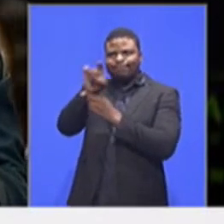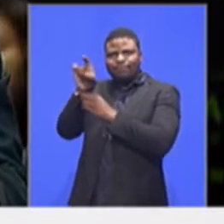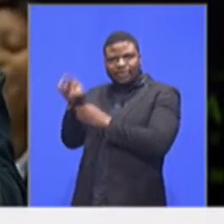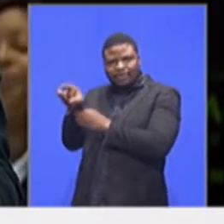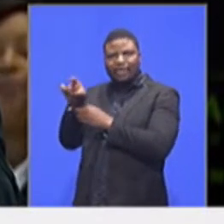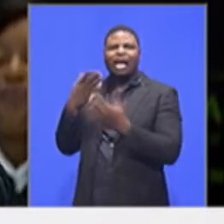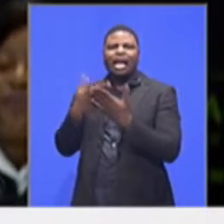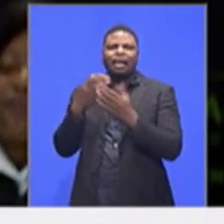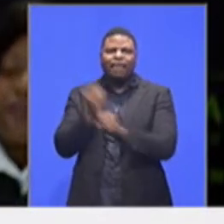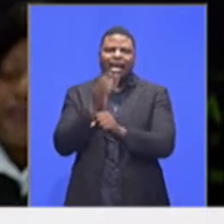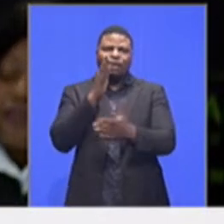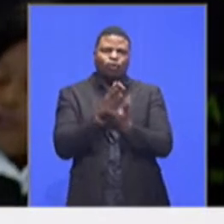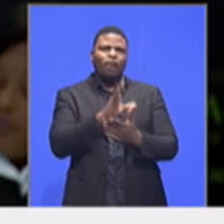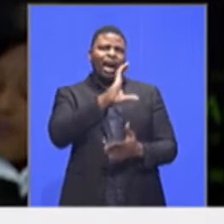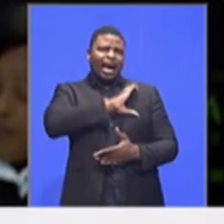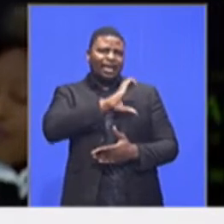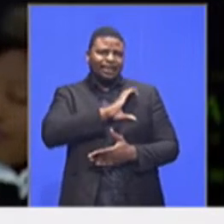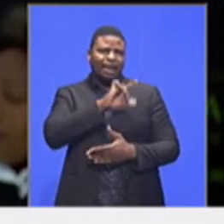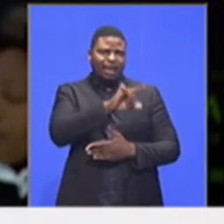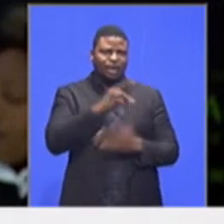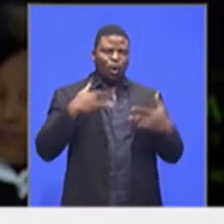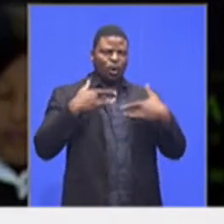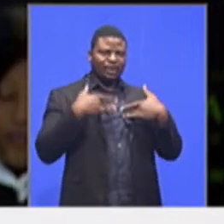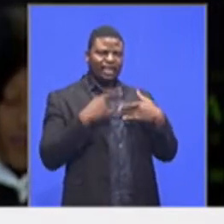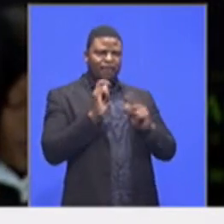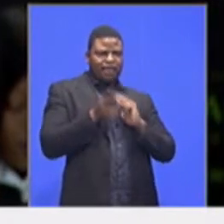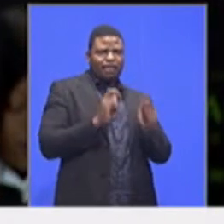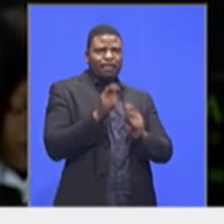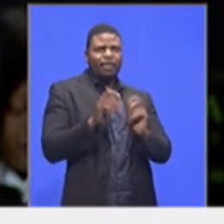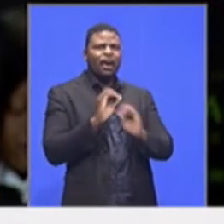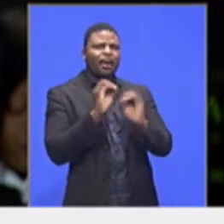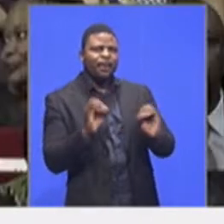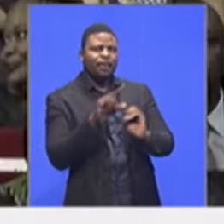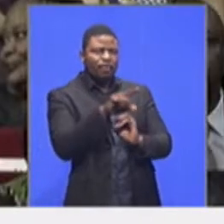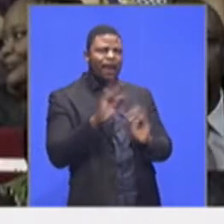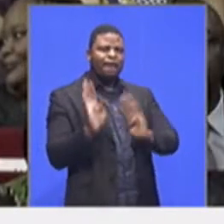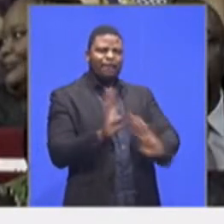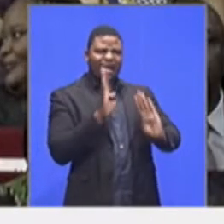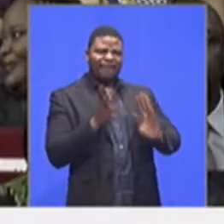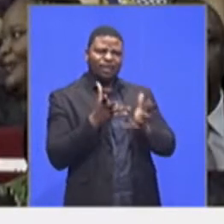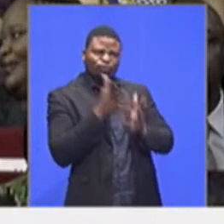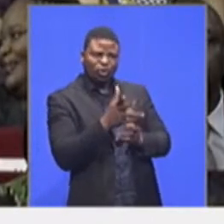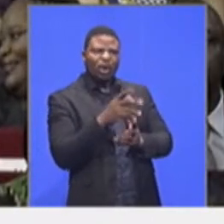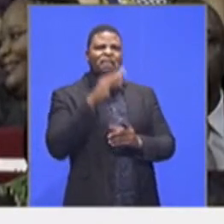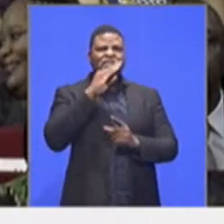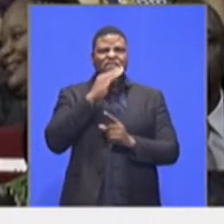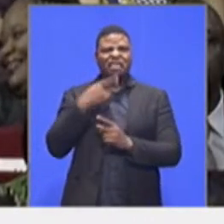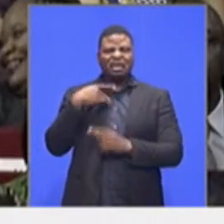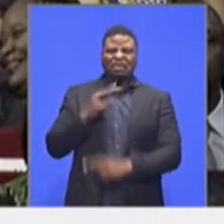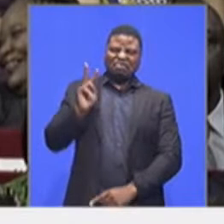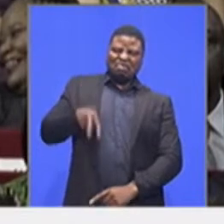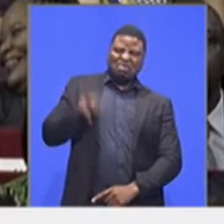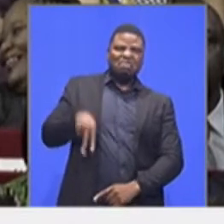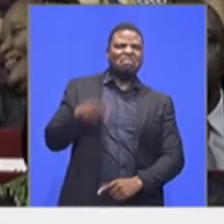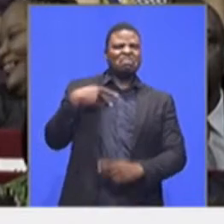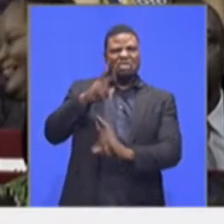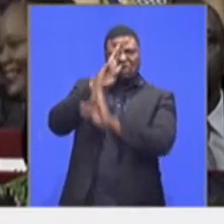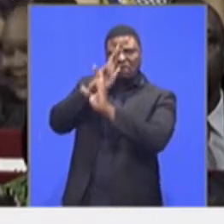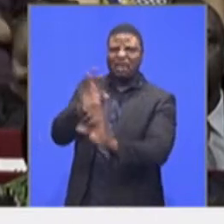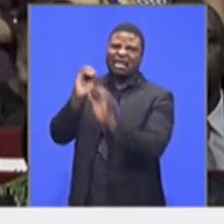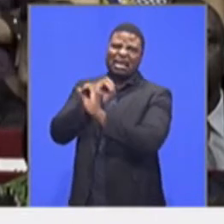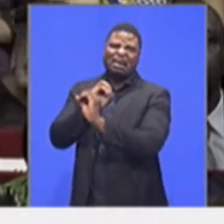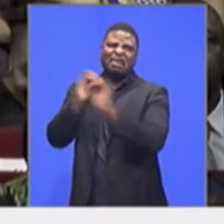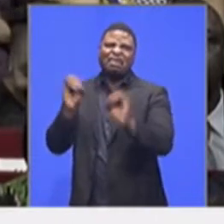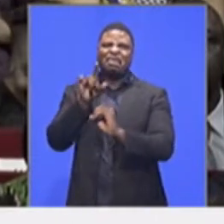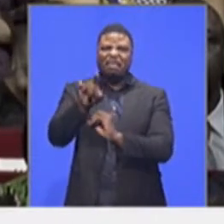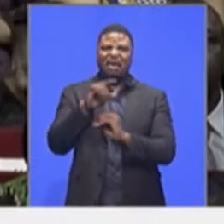customers, is concerning. Such a behavior undermines and cripples our institutions and makes it impossible for them